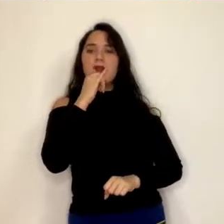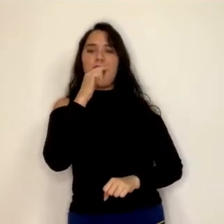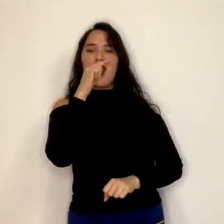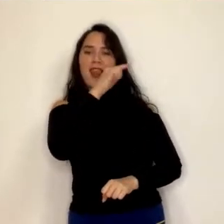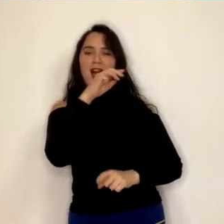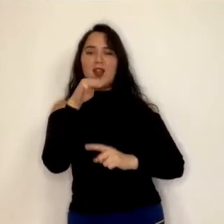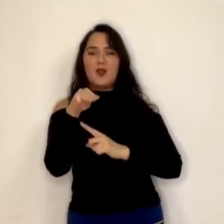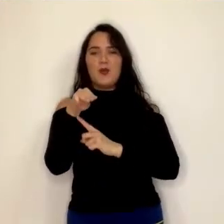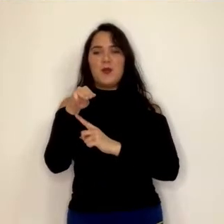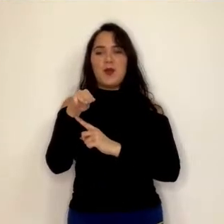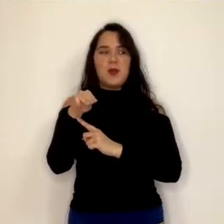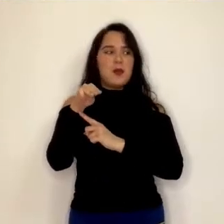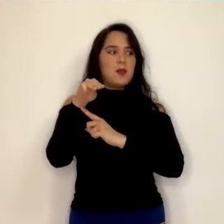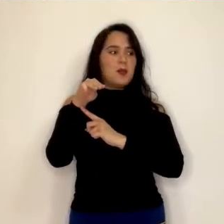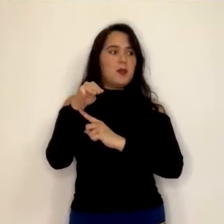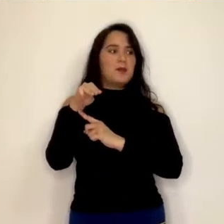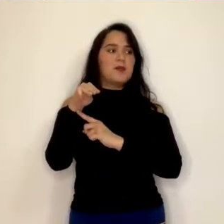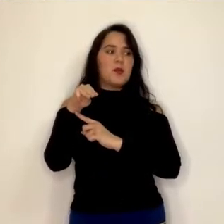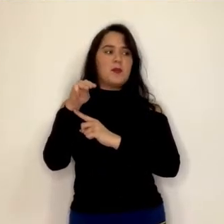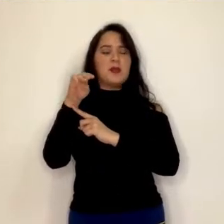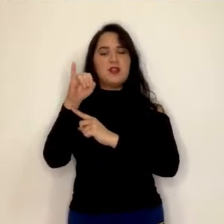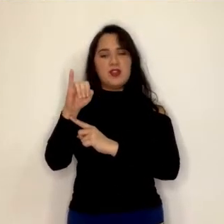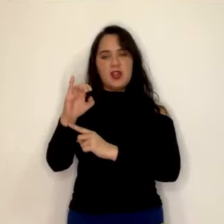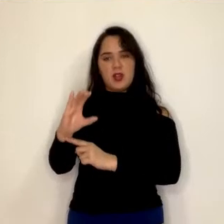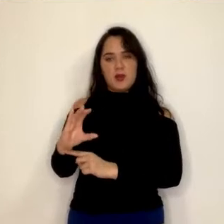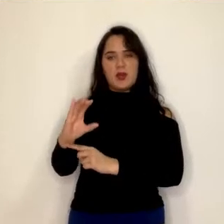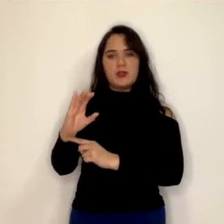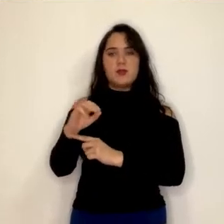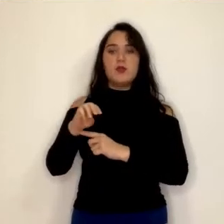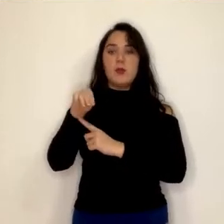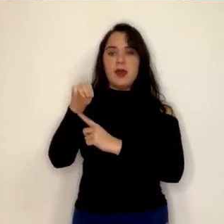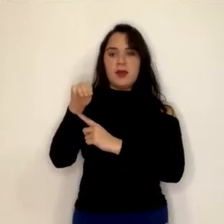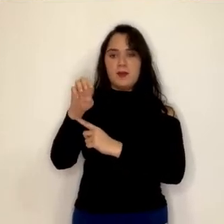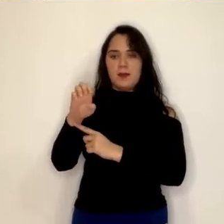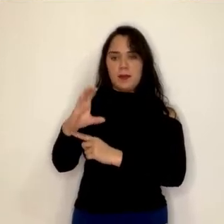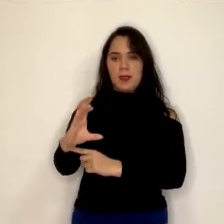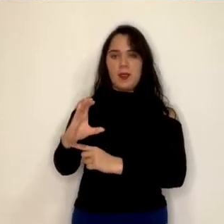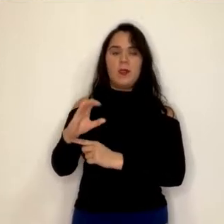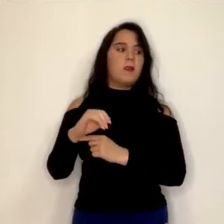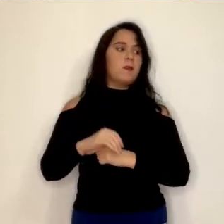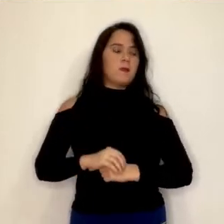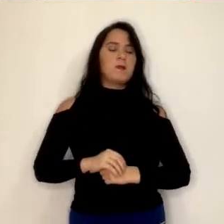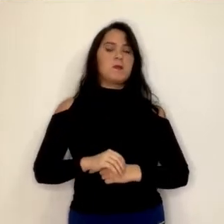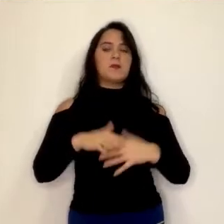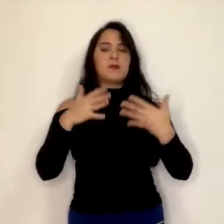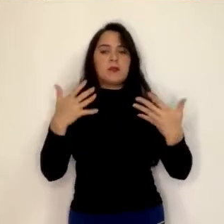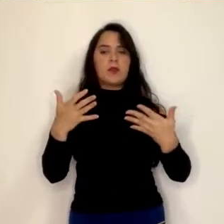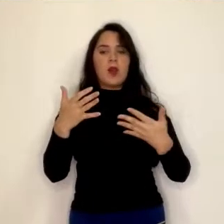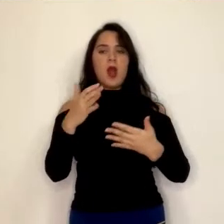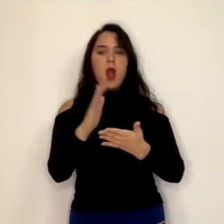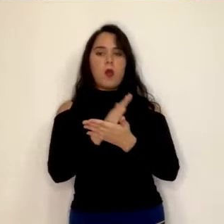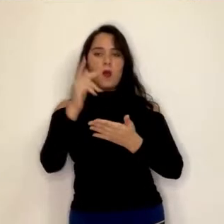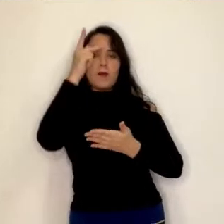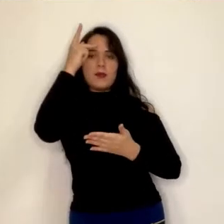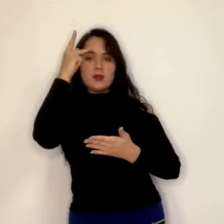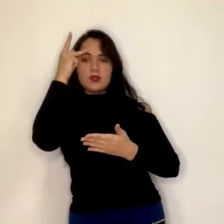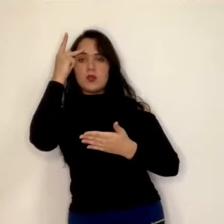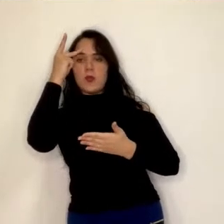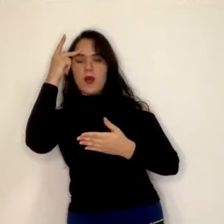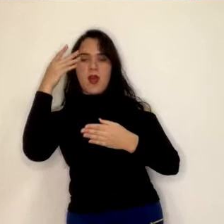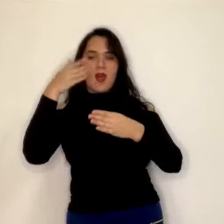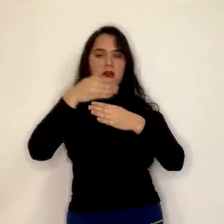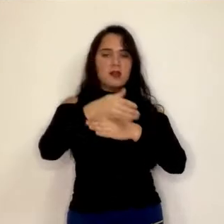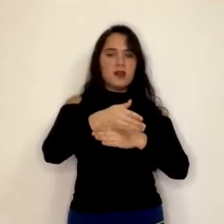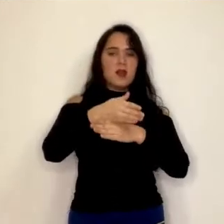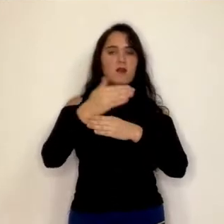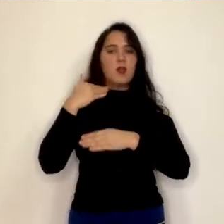a slogan which was from the kindergarten to graduate school. And somebody